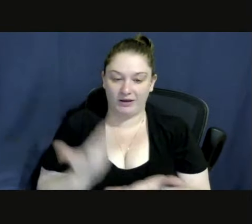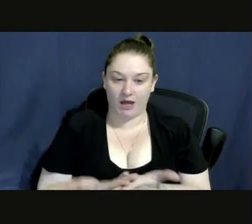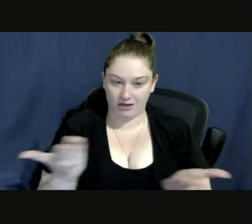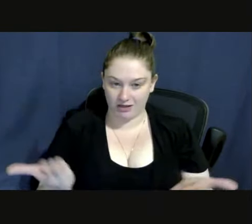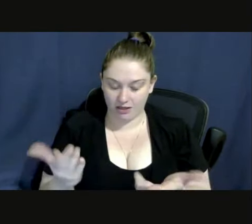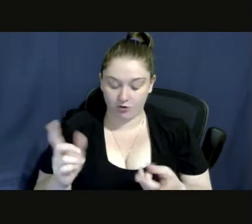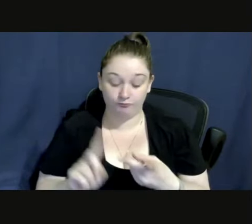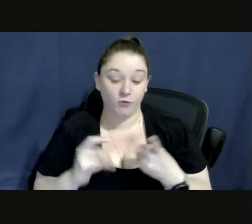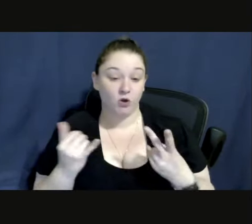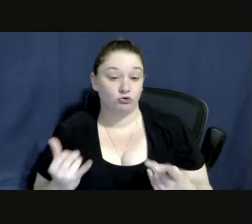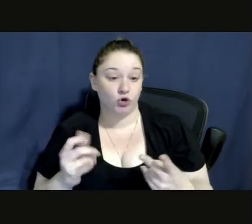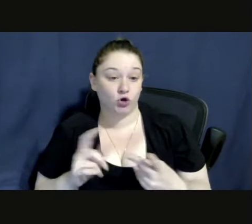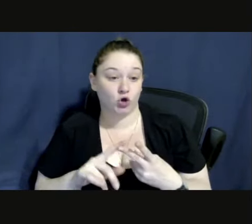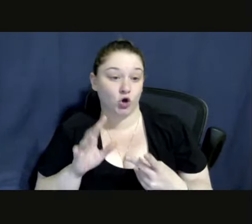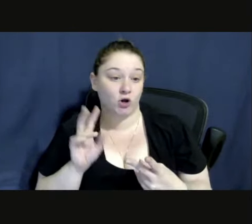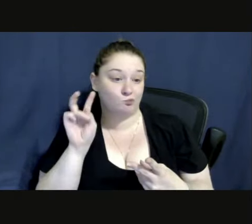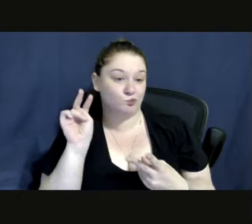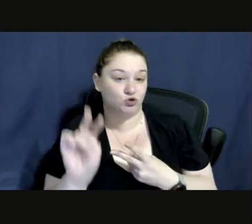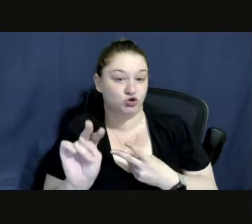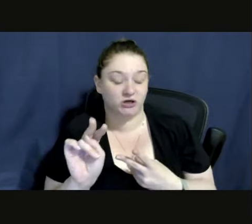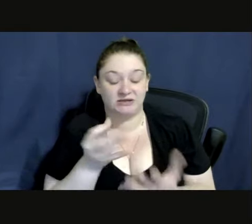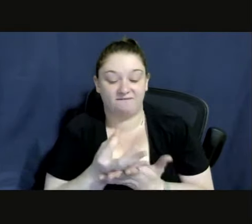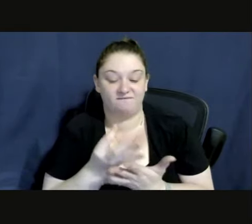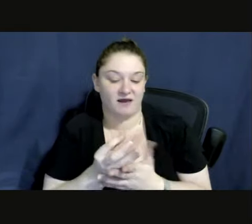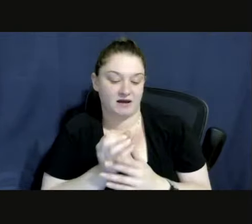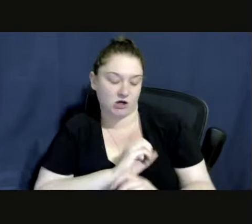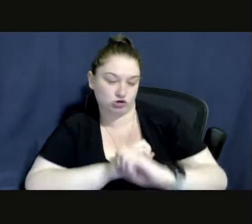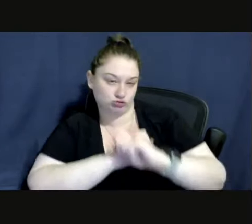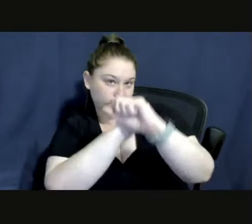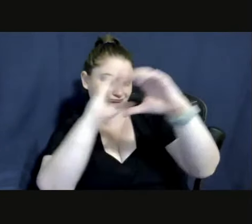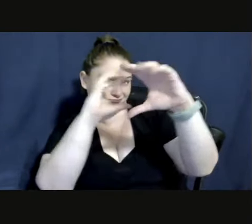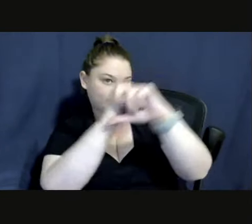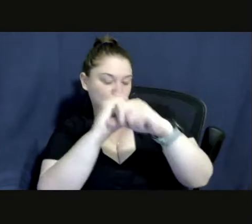projected financial picture, and then the potential budget